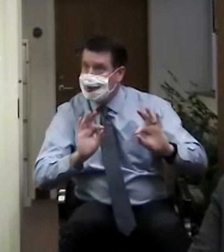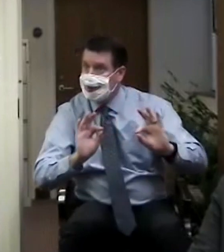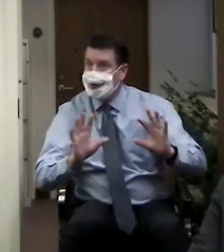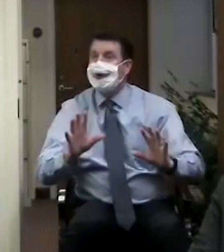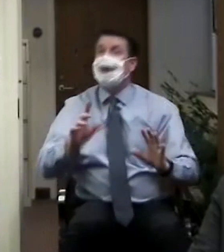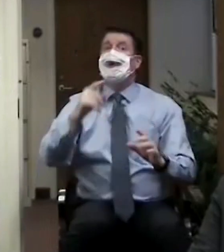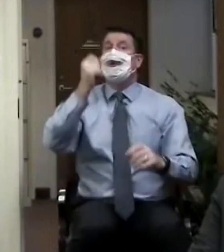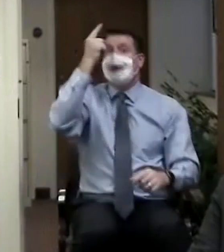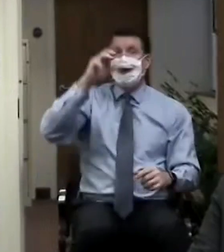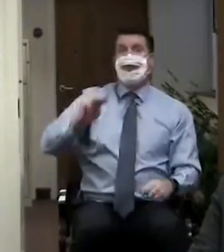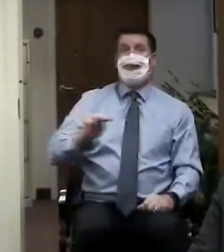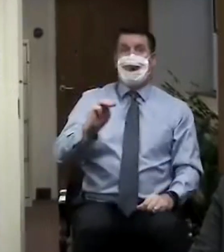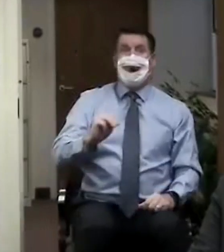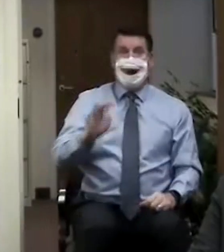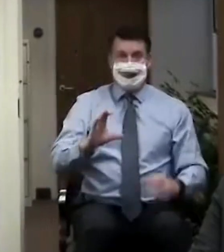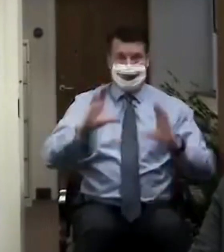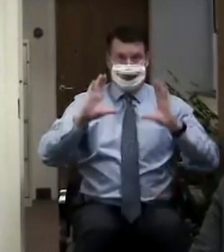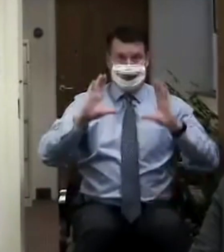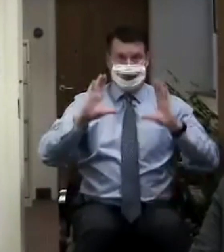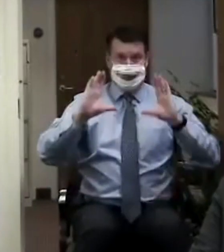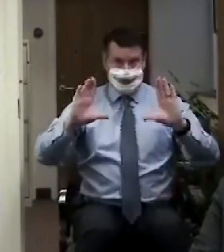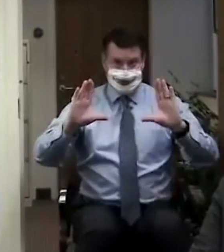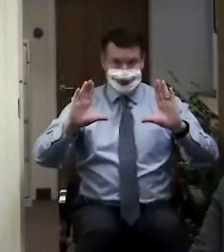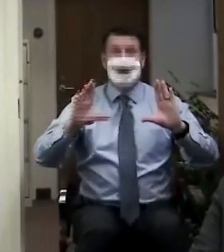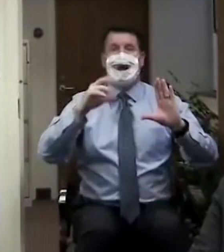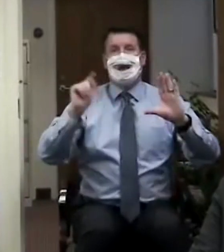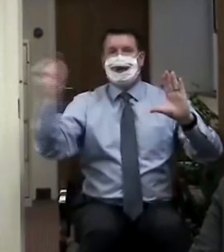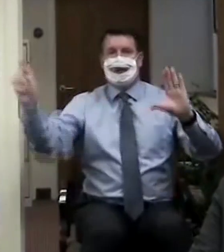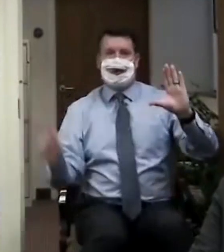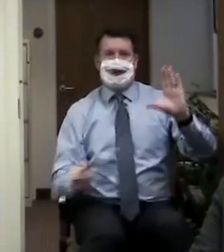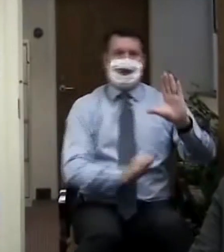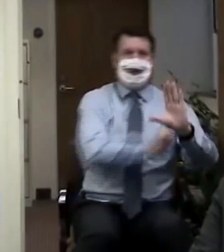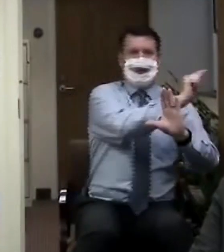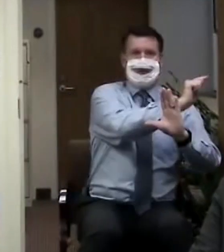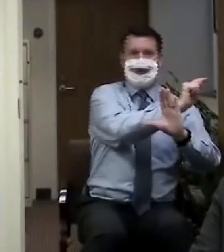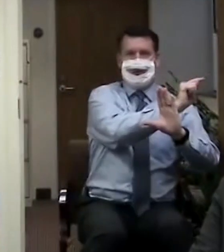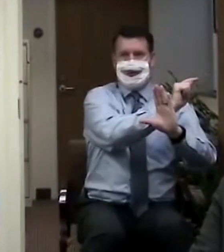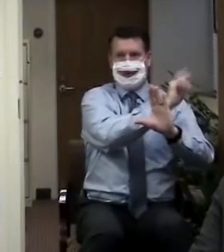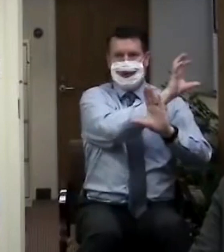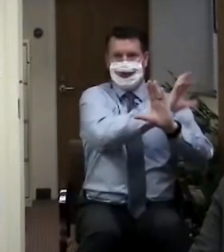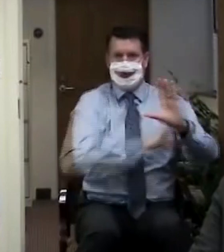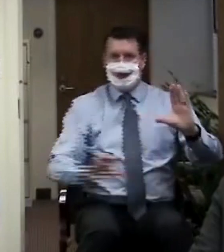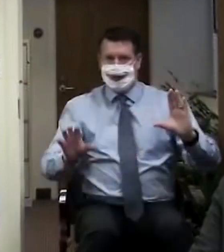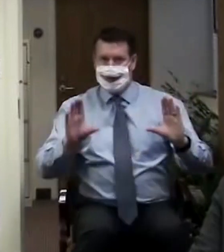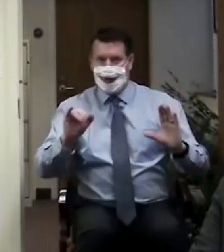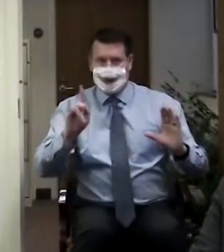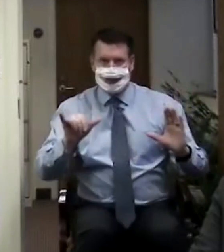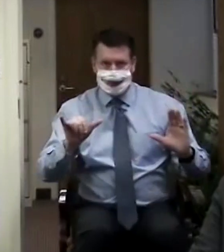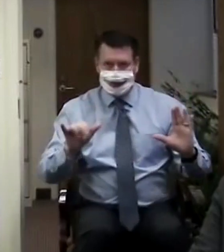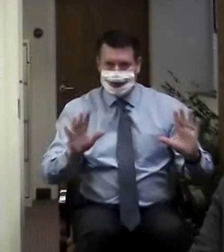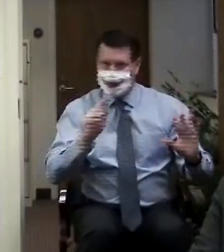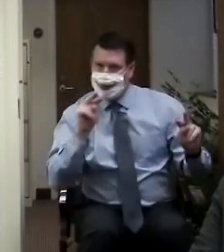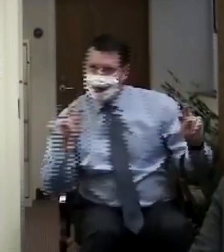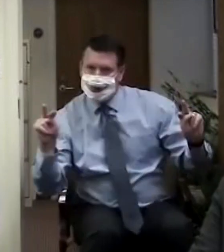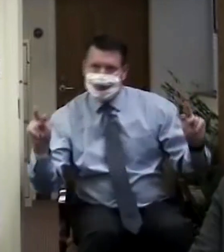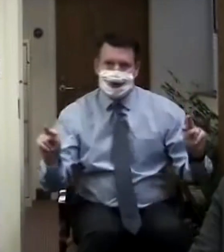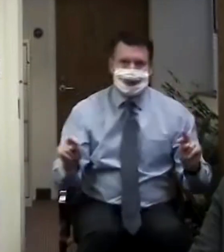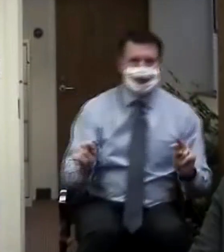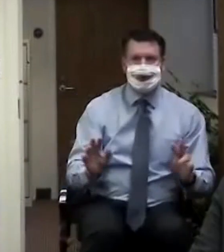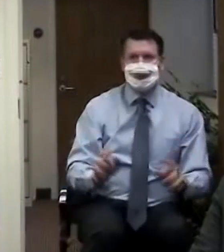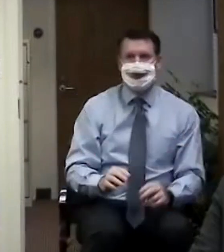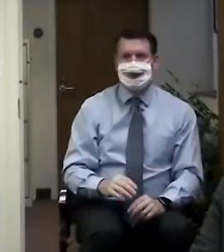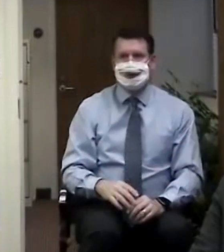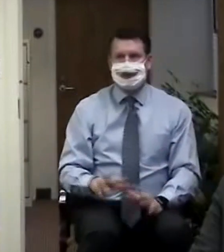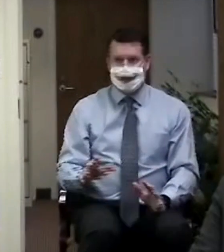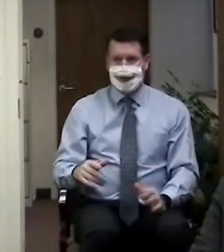COVID community symptom tracker. The one thing that the community can do for us, aside from social distancing, is to